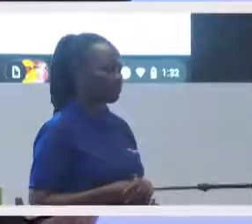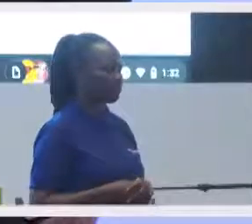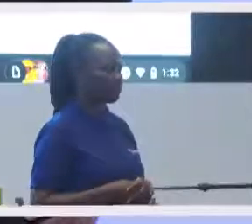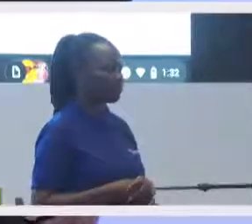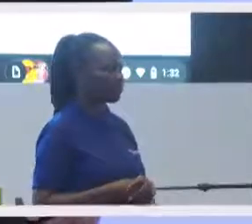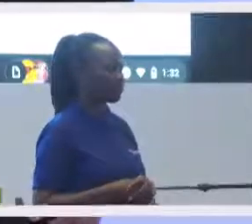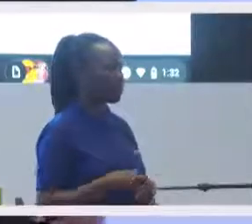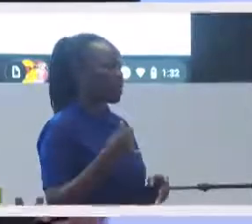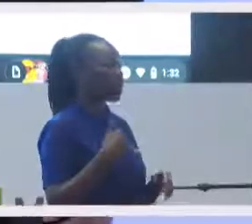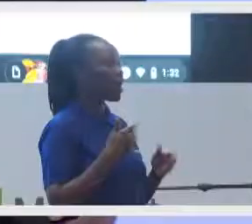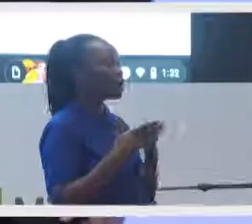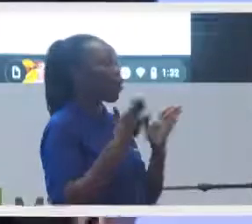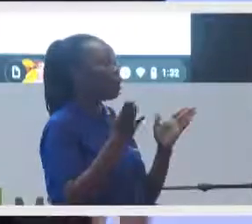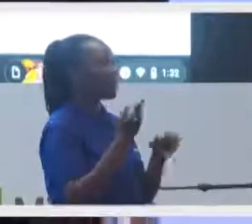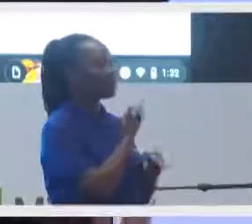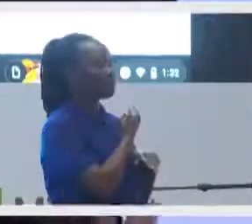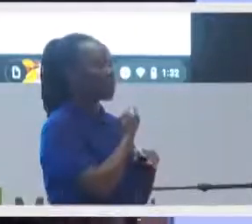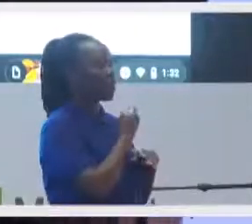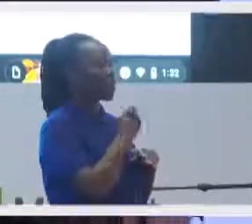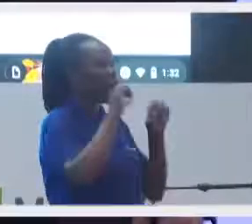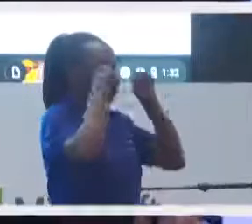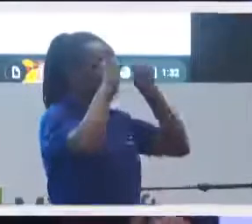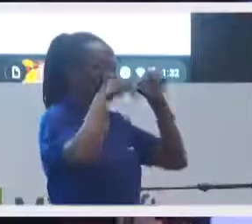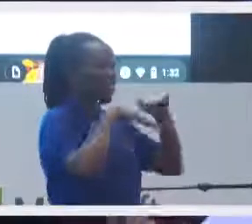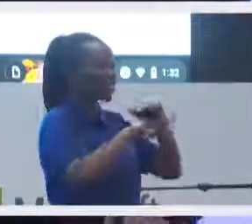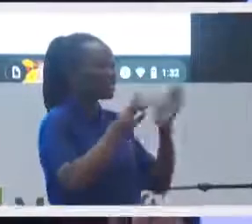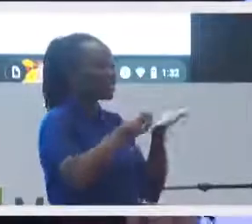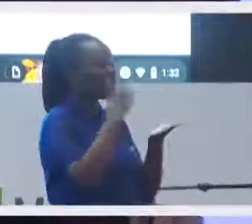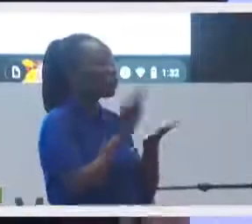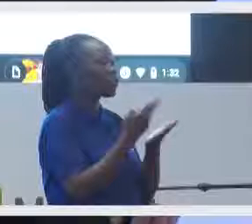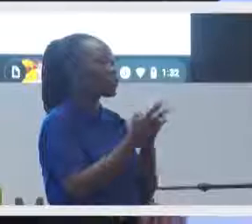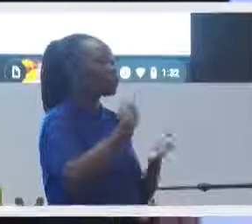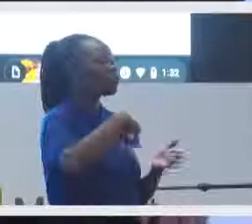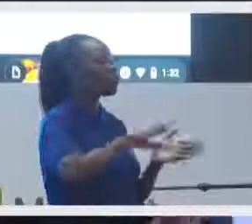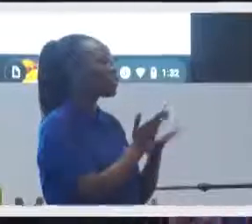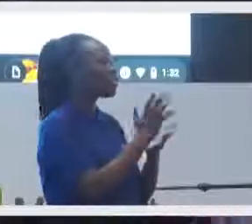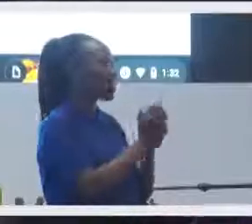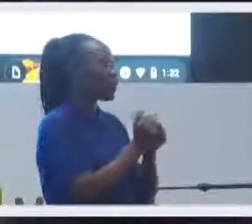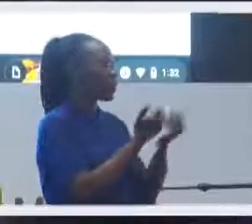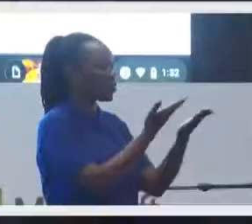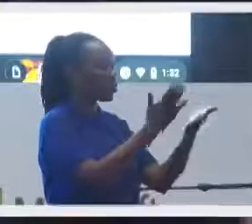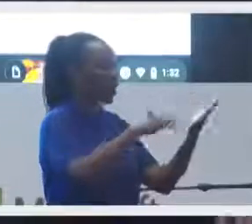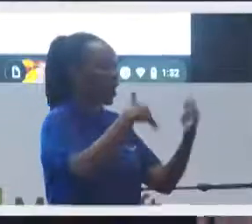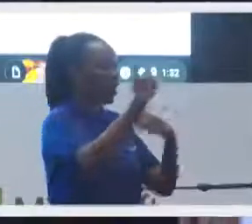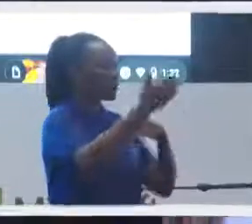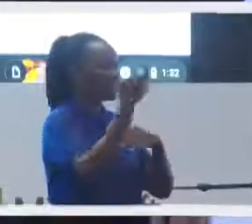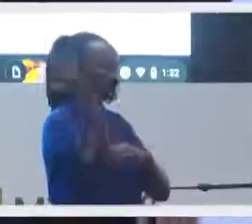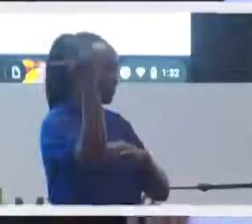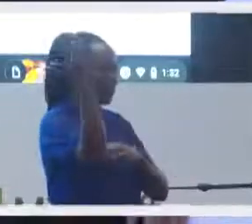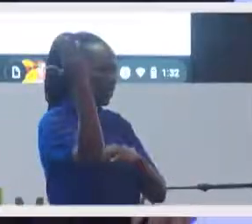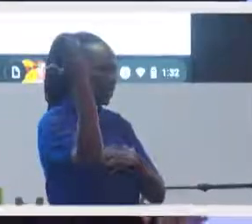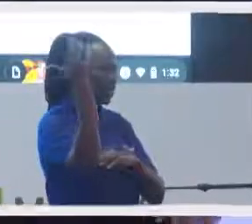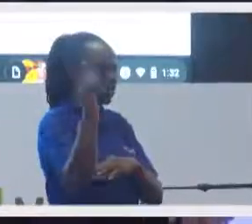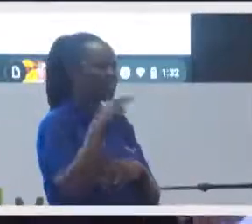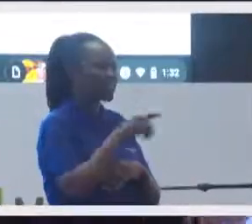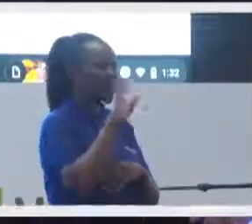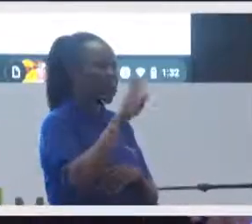So what I've opened up is the Google Accessibility resources, which we're going to share with all of you after the presentation is over. It's our